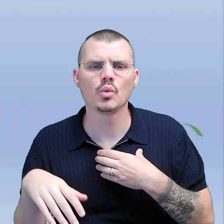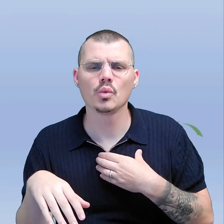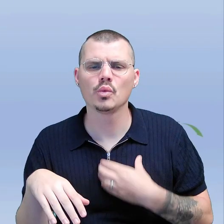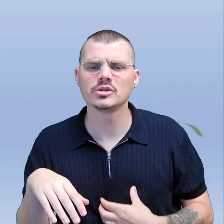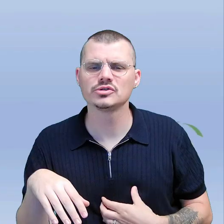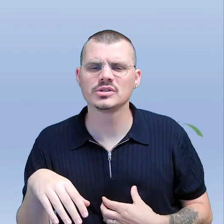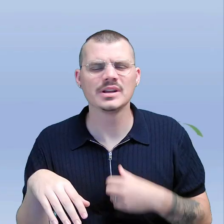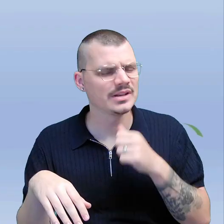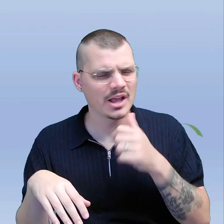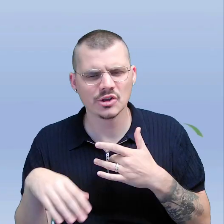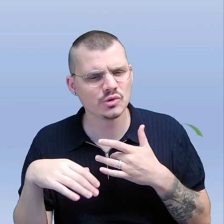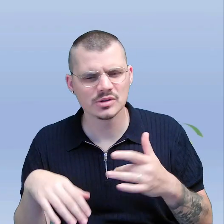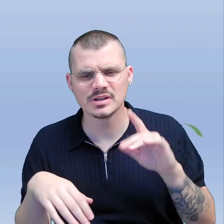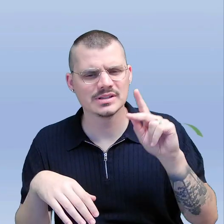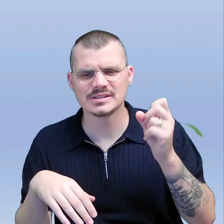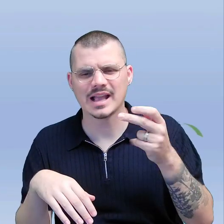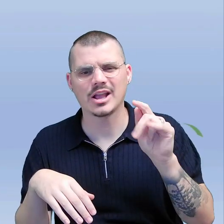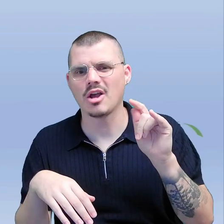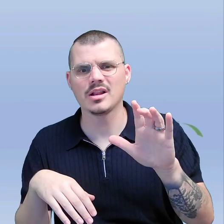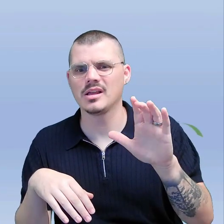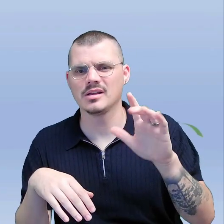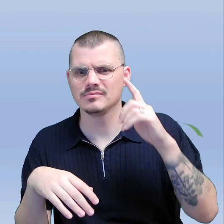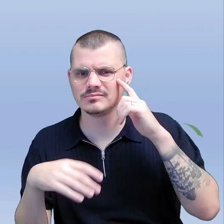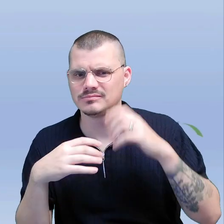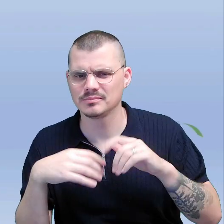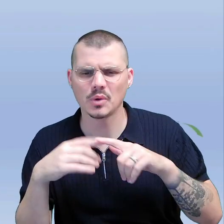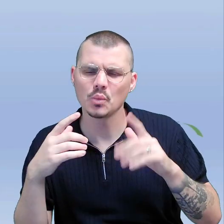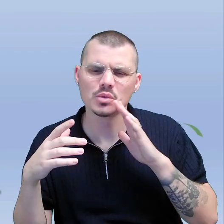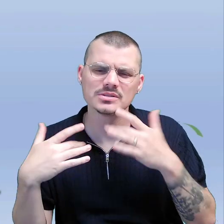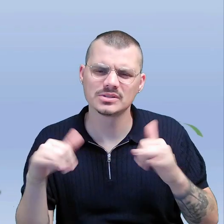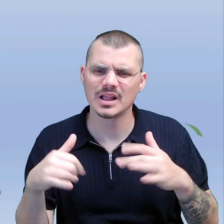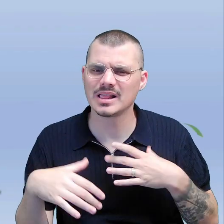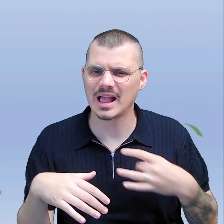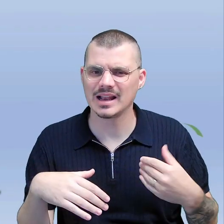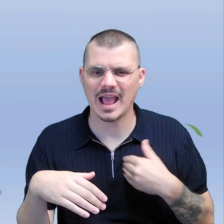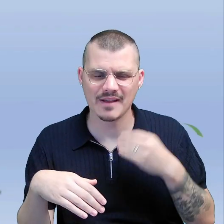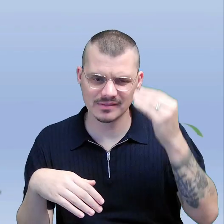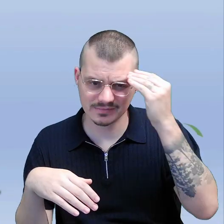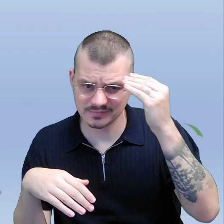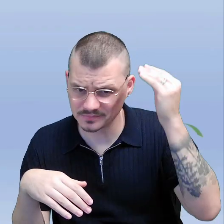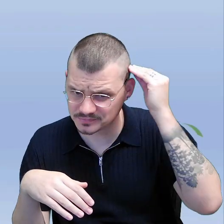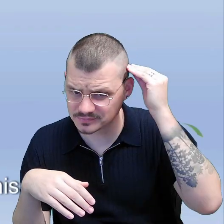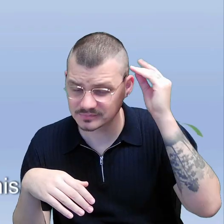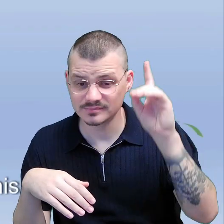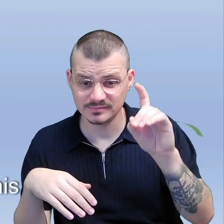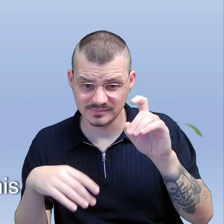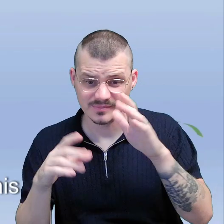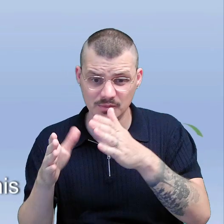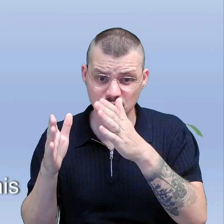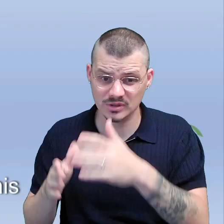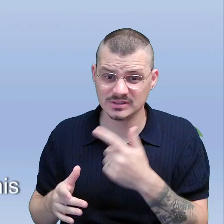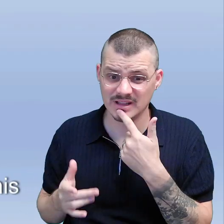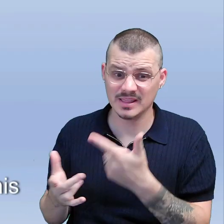of a wish. It's not usually psychotic, but we still have to have that in mind. Does the